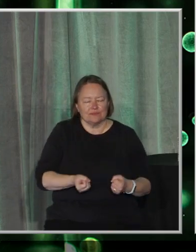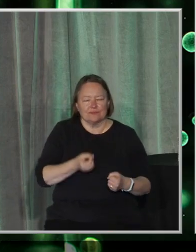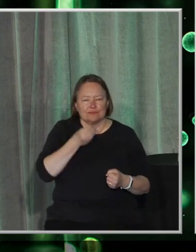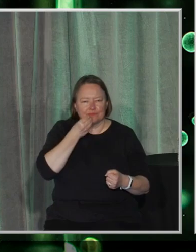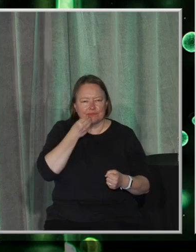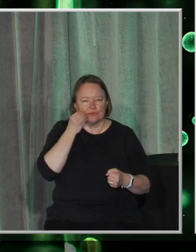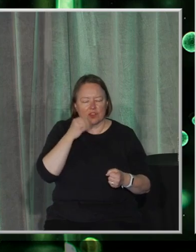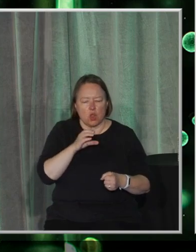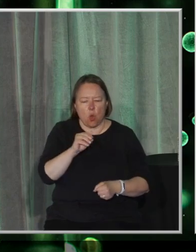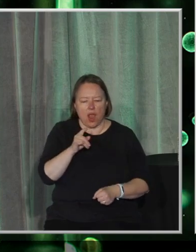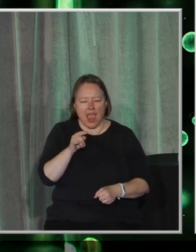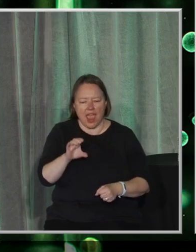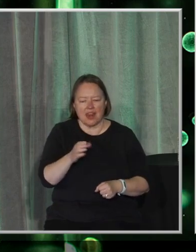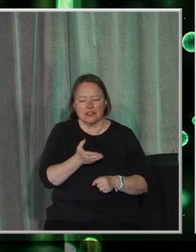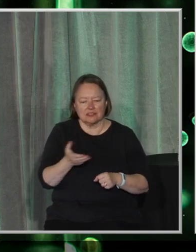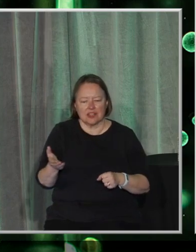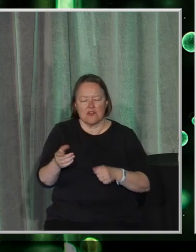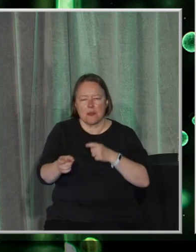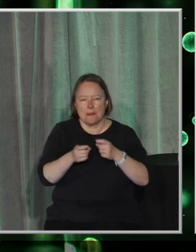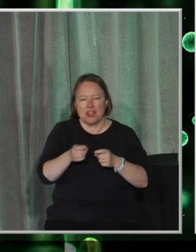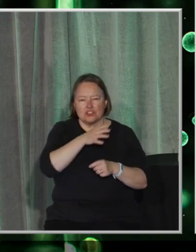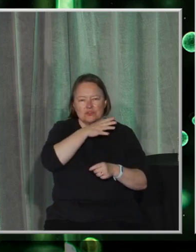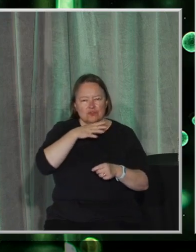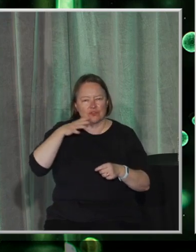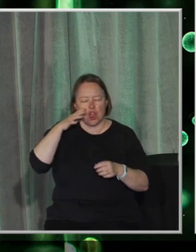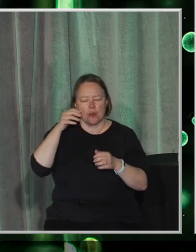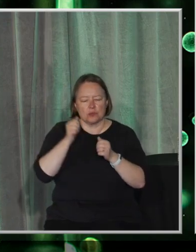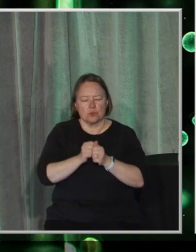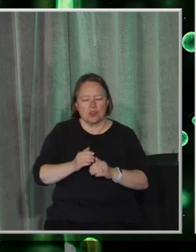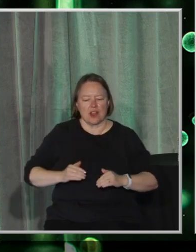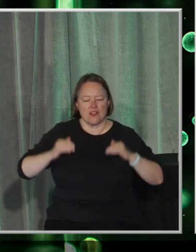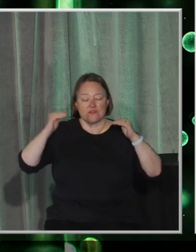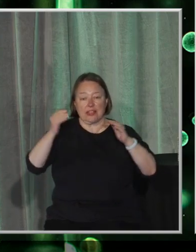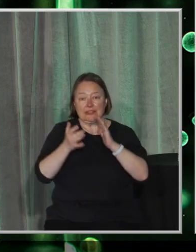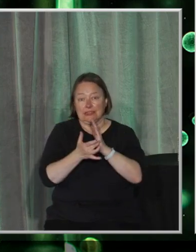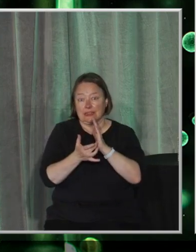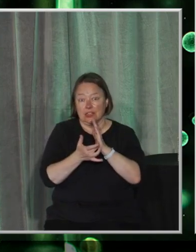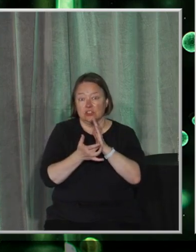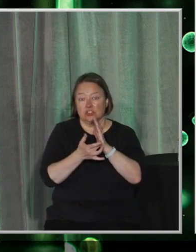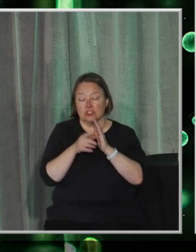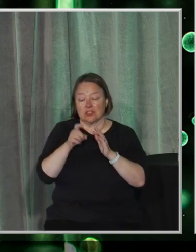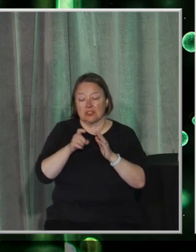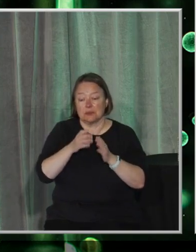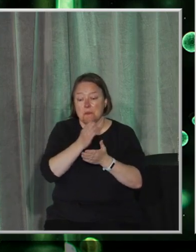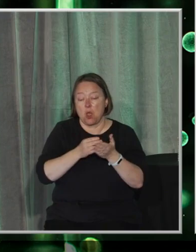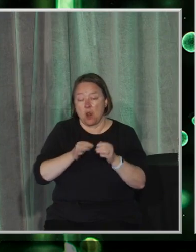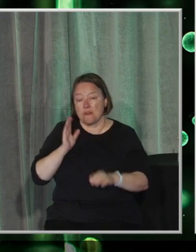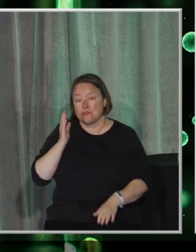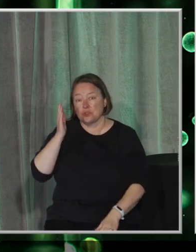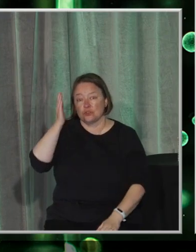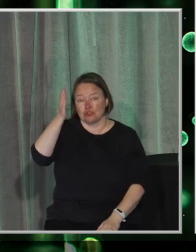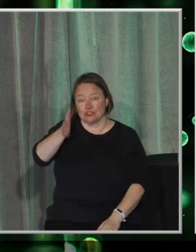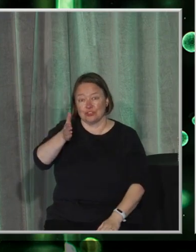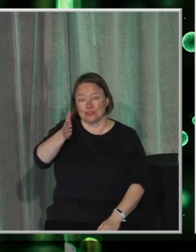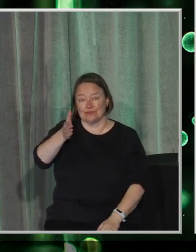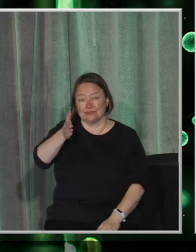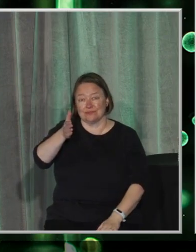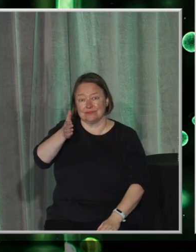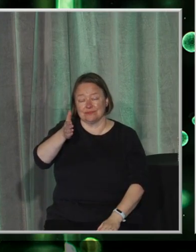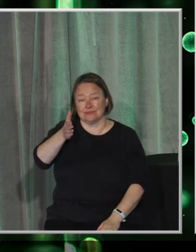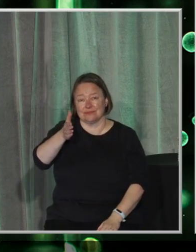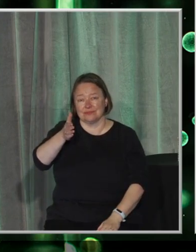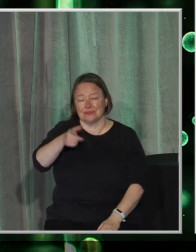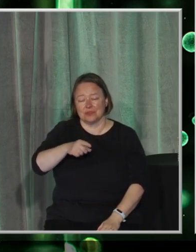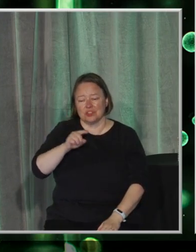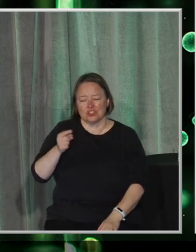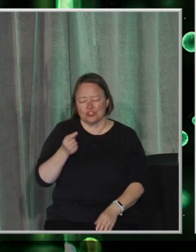and management of farms with advanced technology. This has to be part of the future when